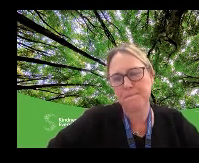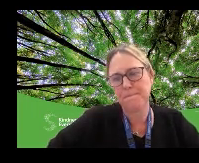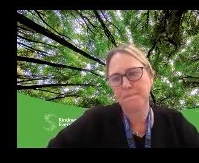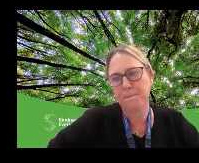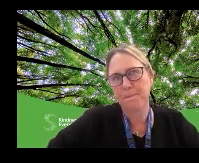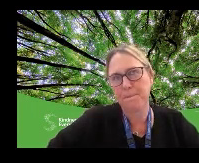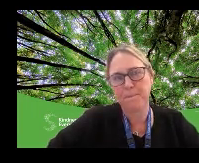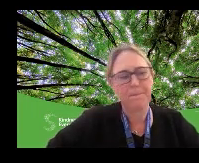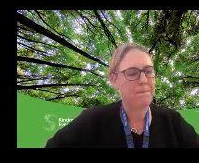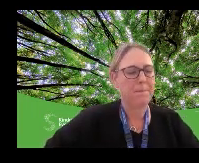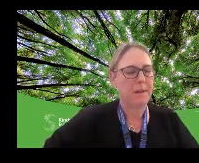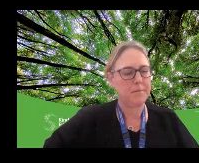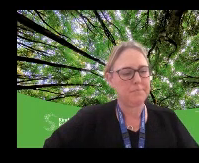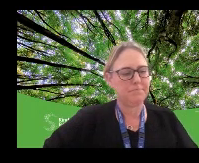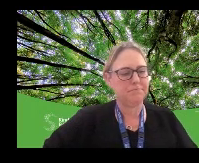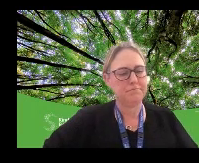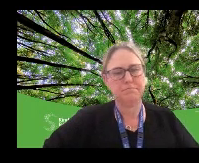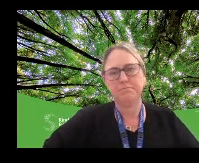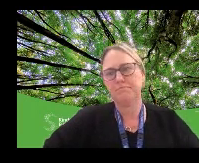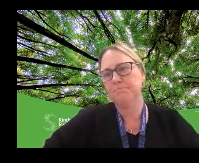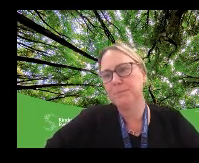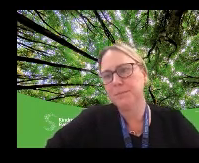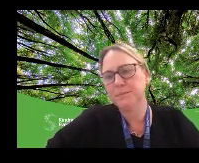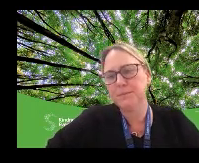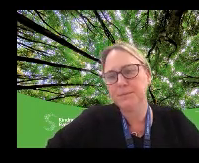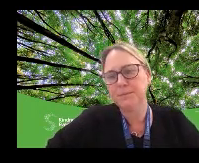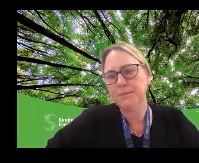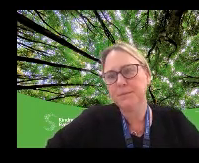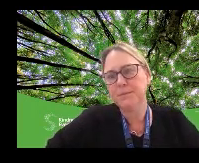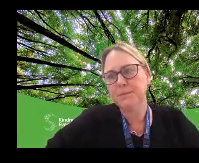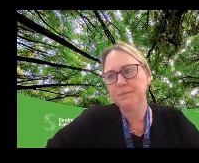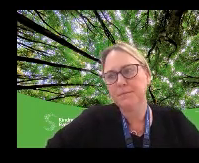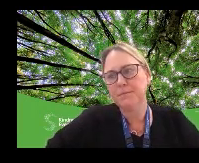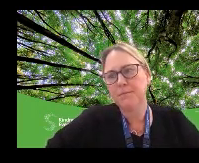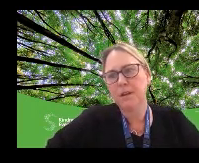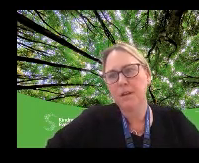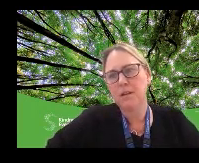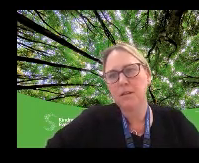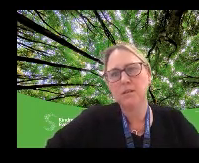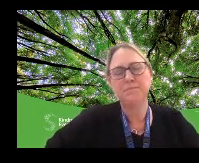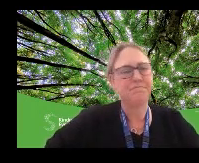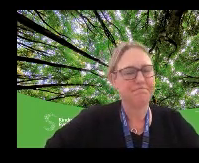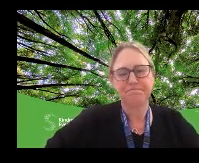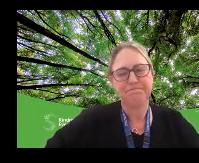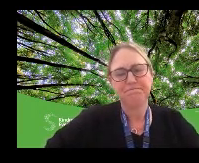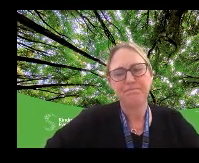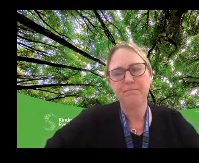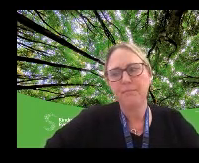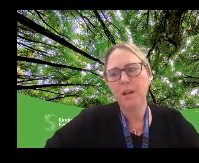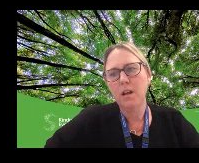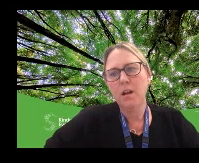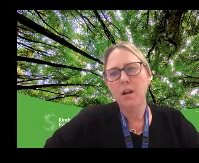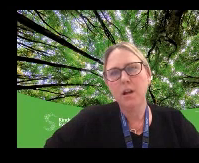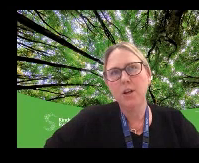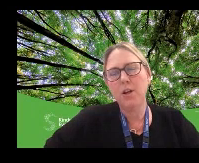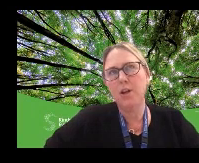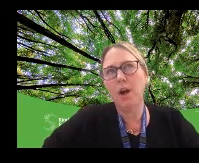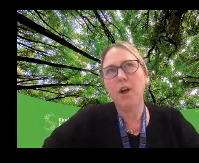more standardized approaches, some will tend to use more qualitative. Is there a preference in the clinic in terms